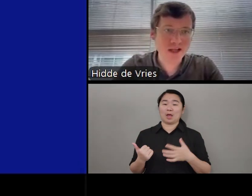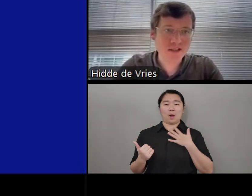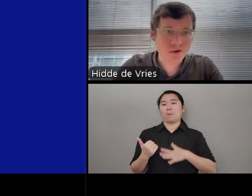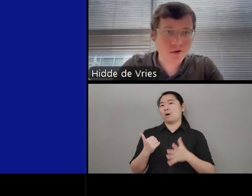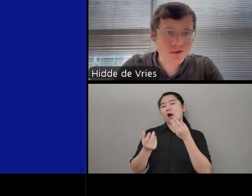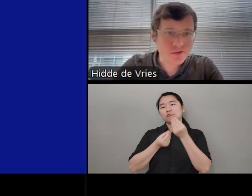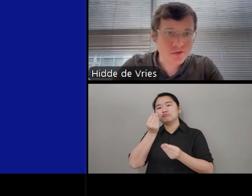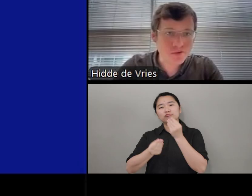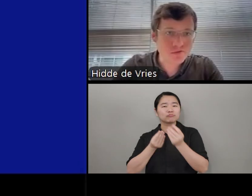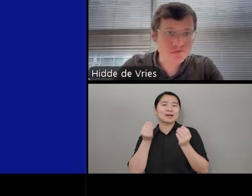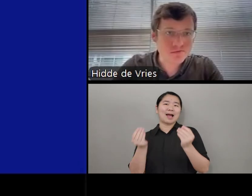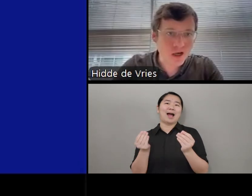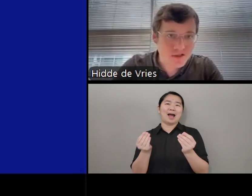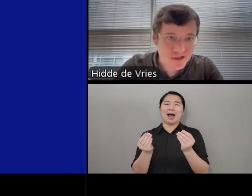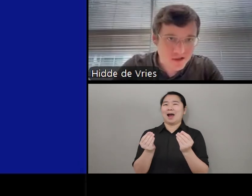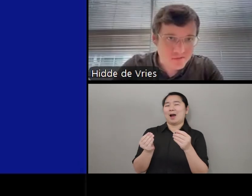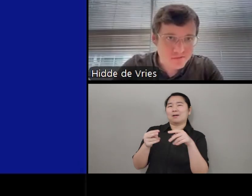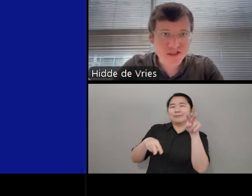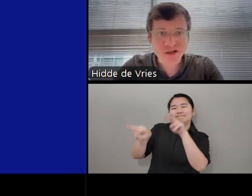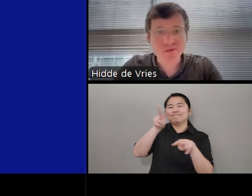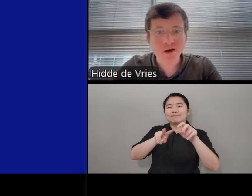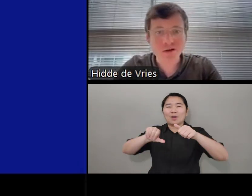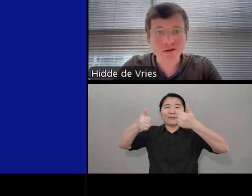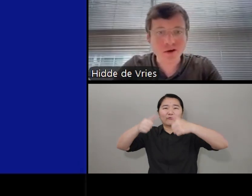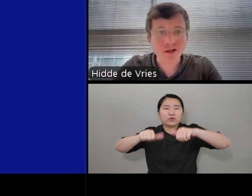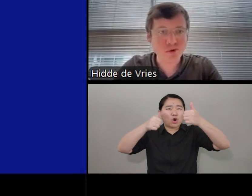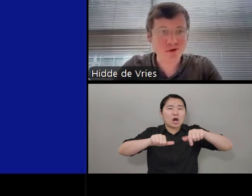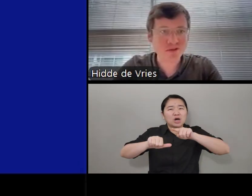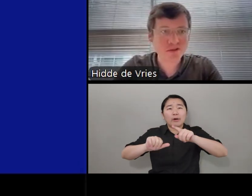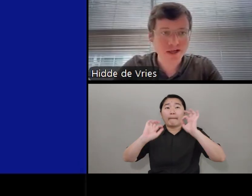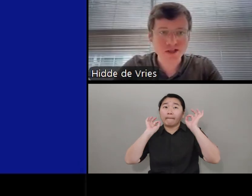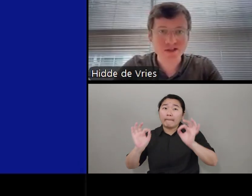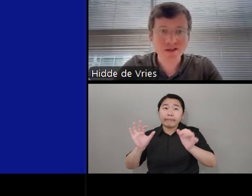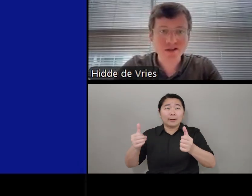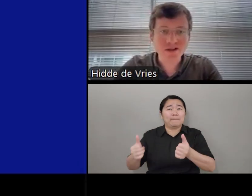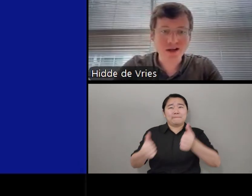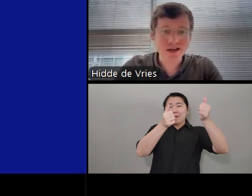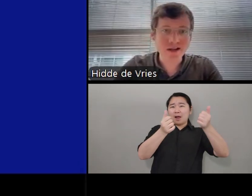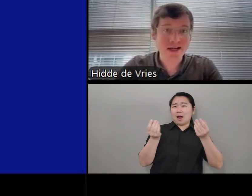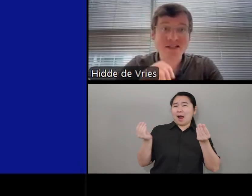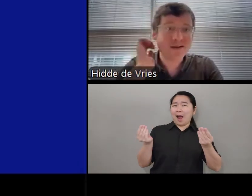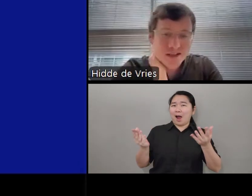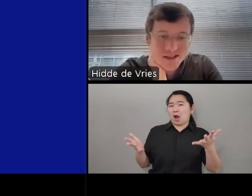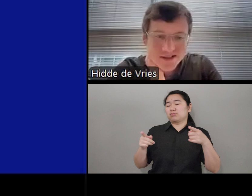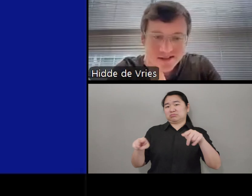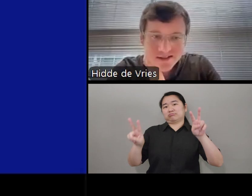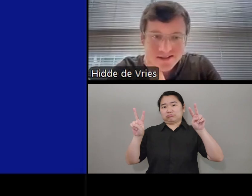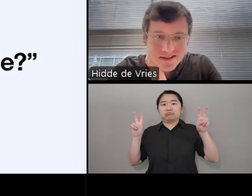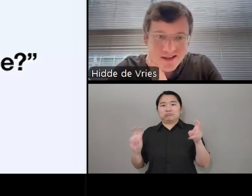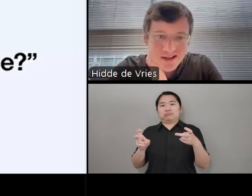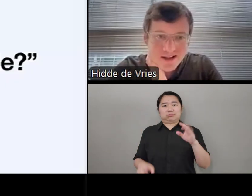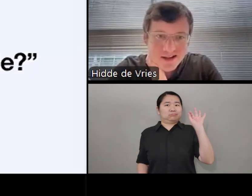And that is all to answer basically one important question. Next slide, please.